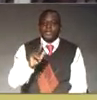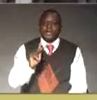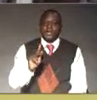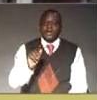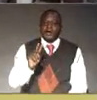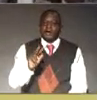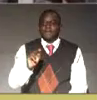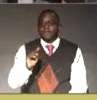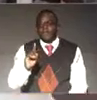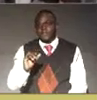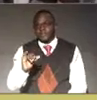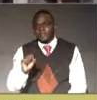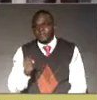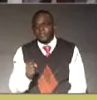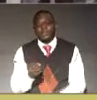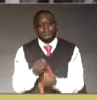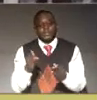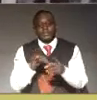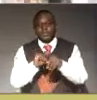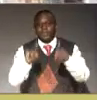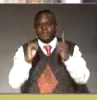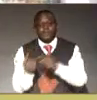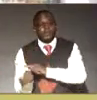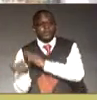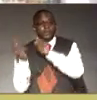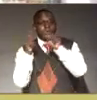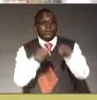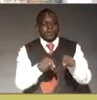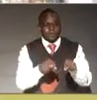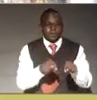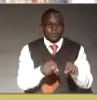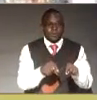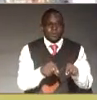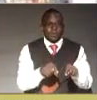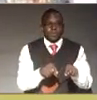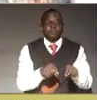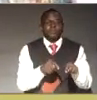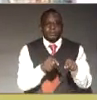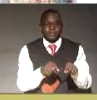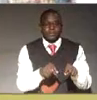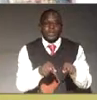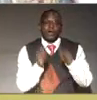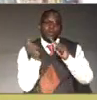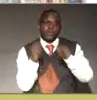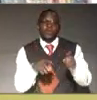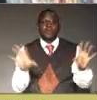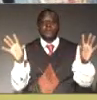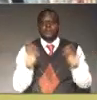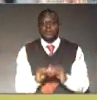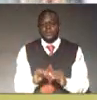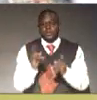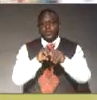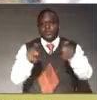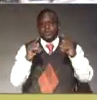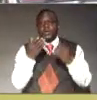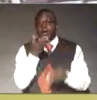and other institutions like MasterCard, Students Loan Scheme, to come where we are, to come on the ground. The ground is a summary of universities. Here